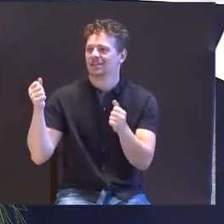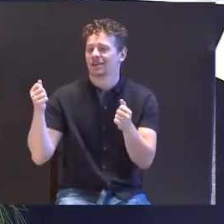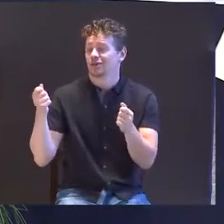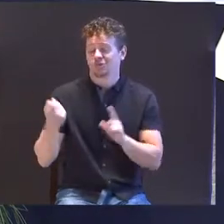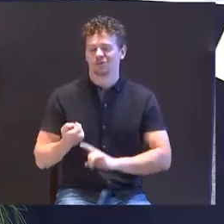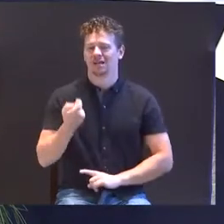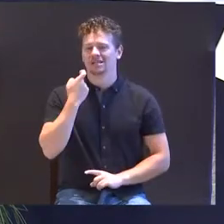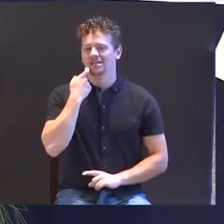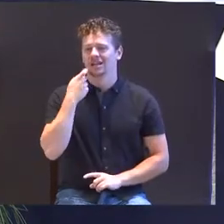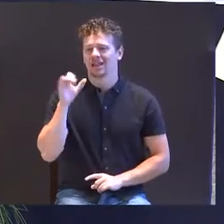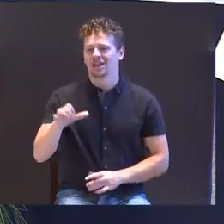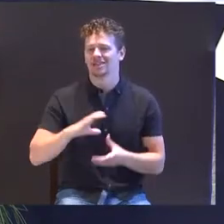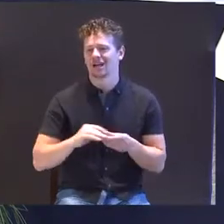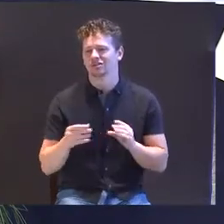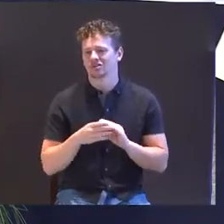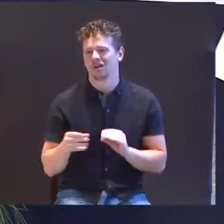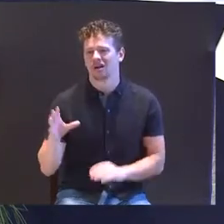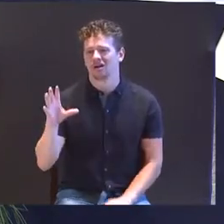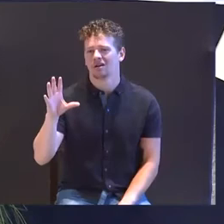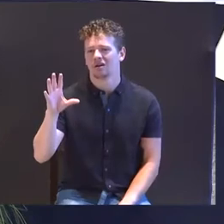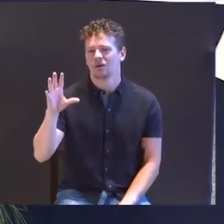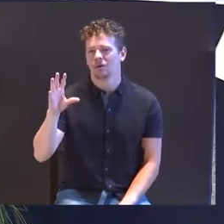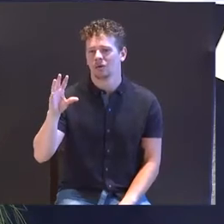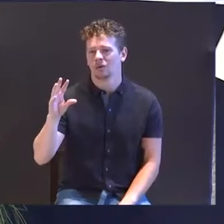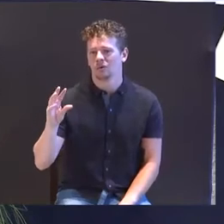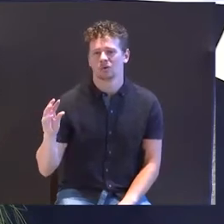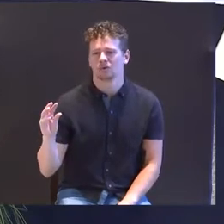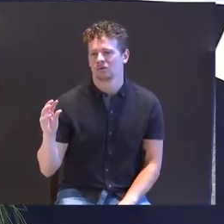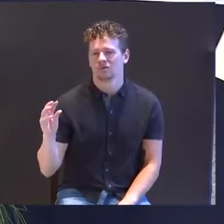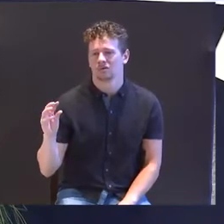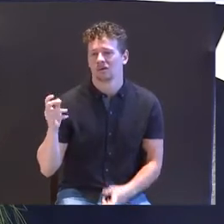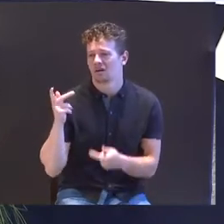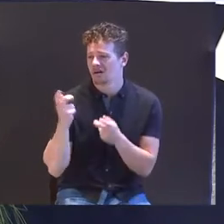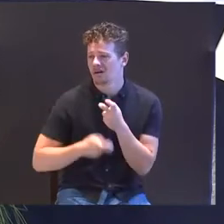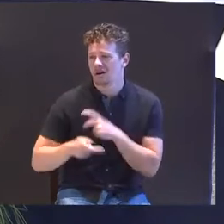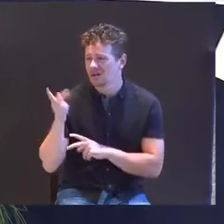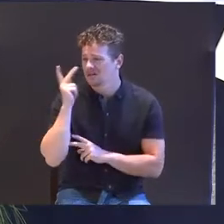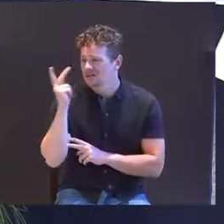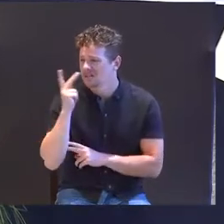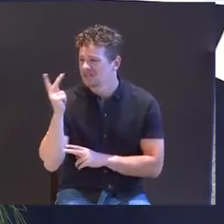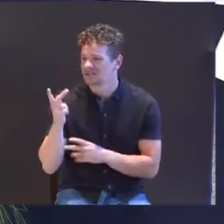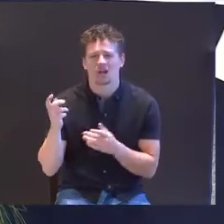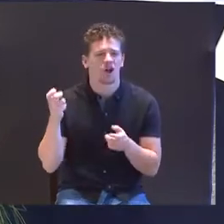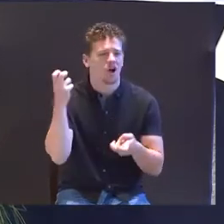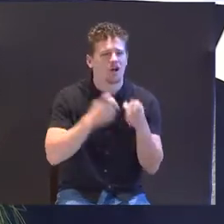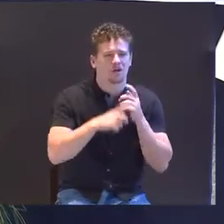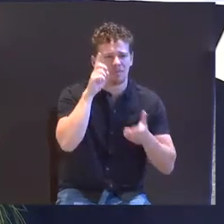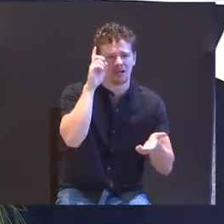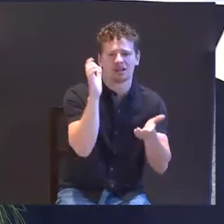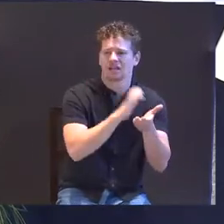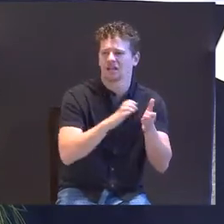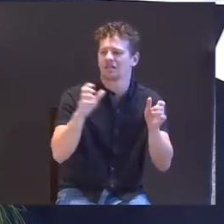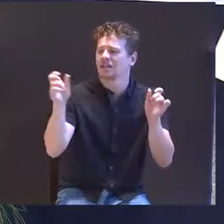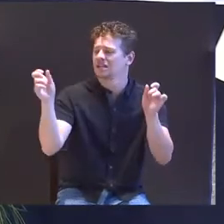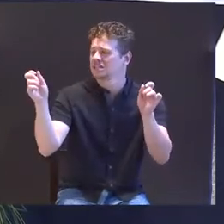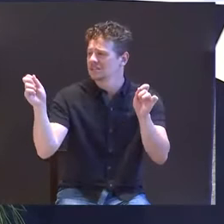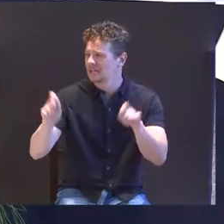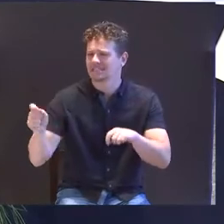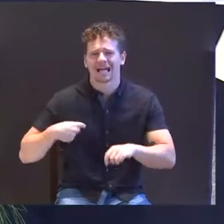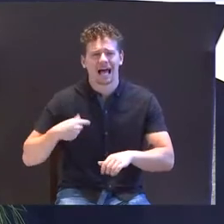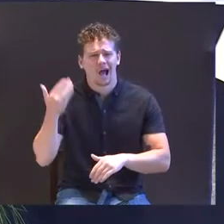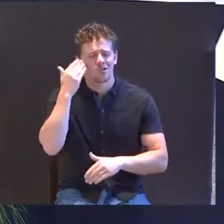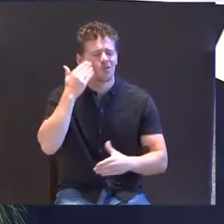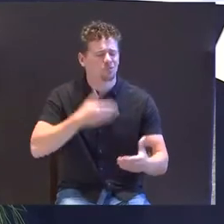shine, that division and discrimination, everything else, might have dimmed its light, I still know deep